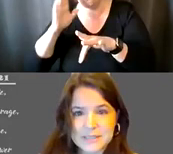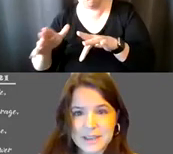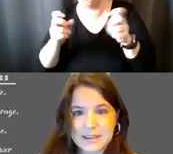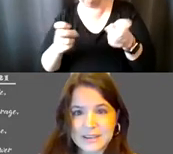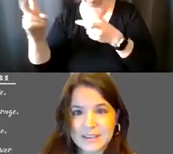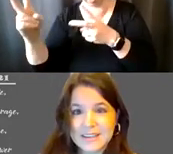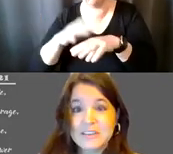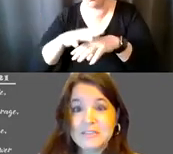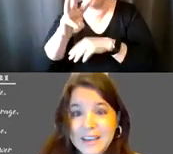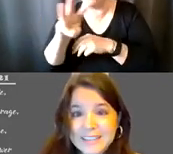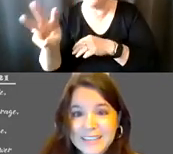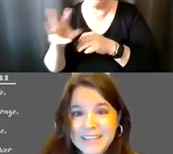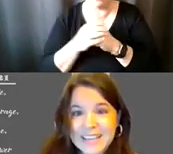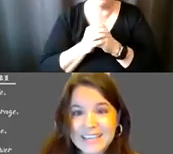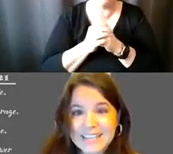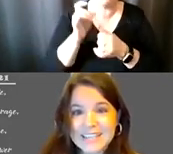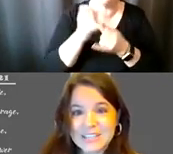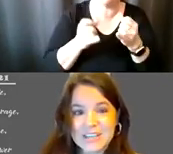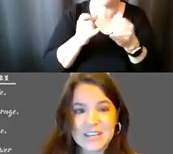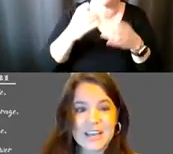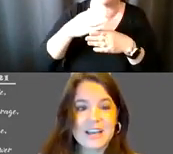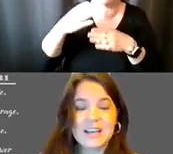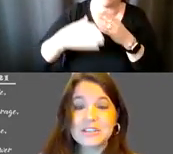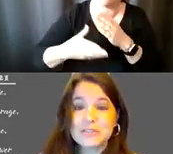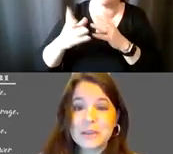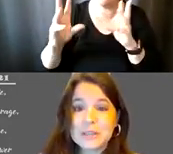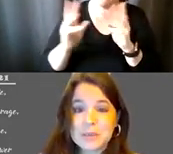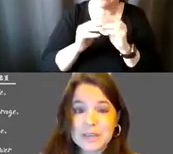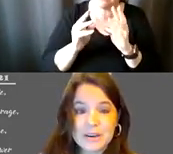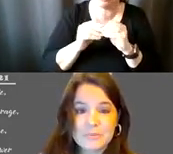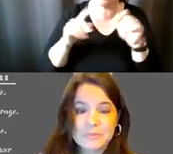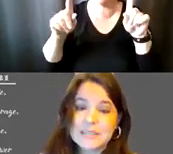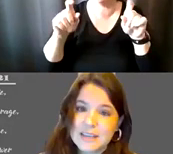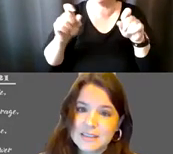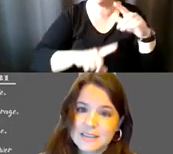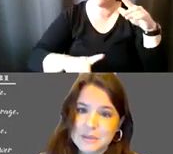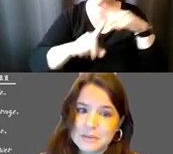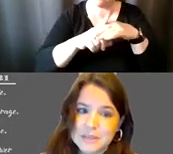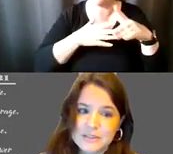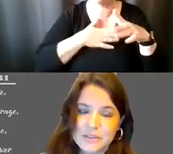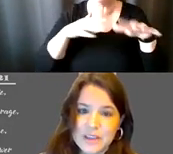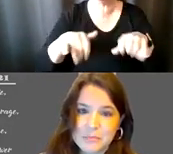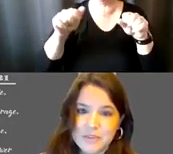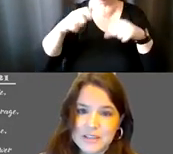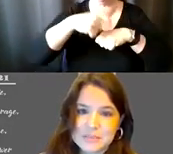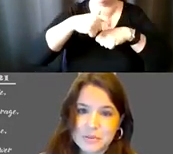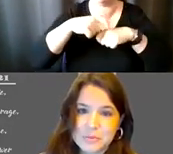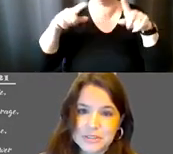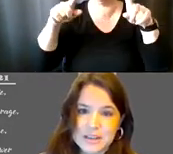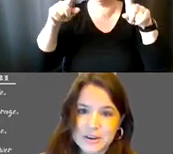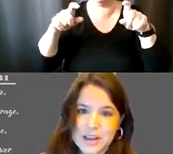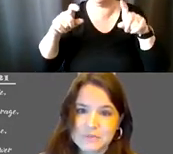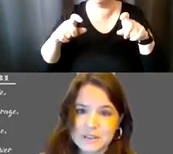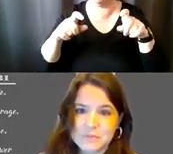our website. Finally, at the end of the session, a survey will appear. Please take the time to complete the survey. It provides both